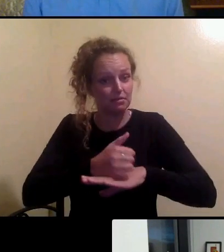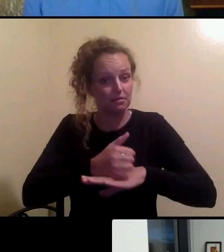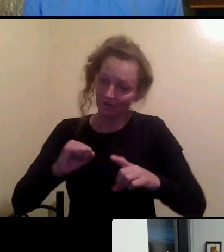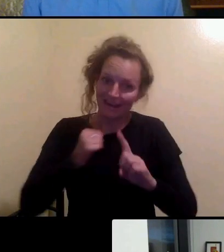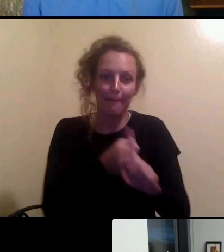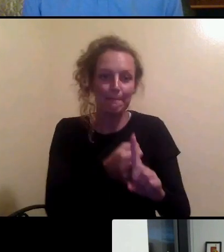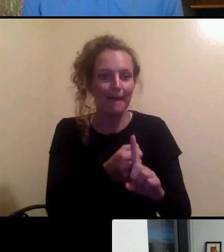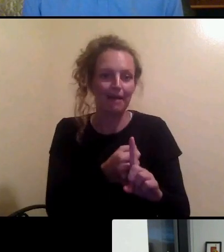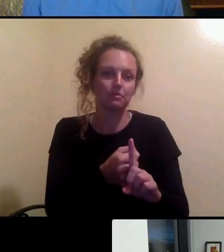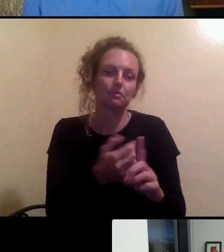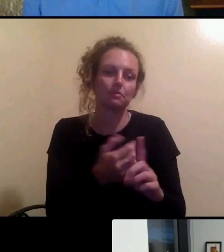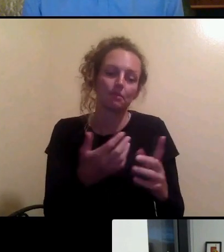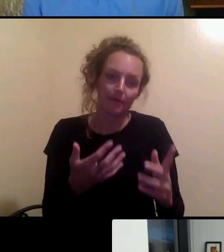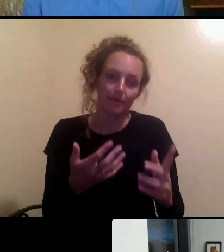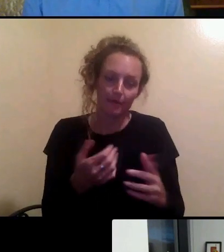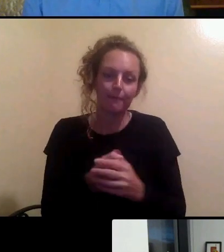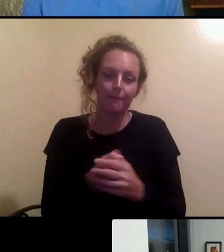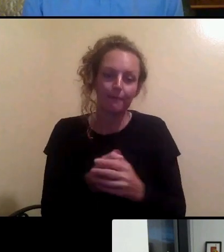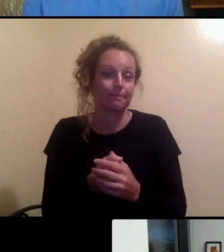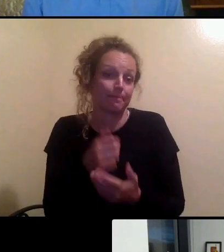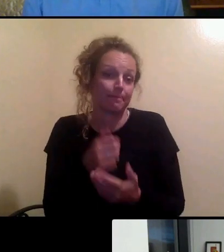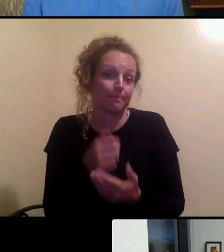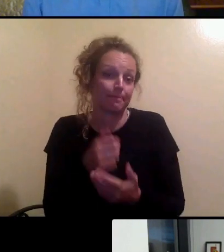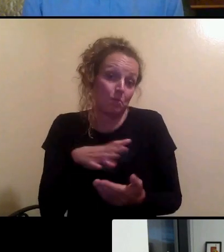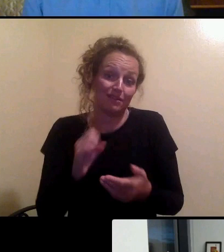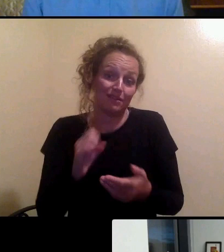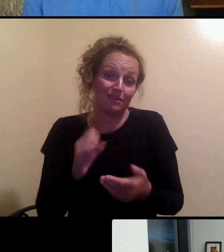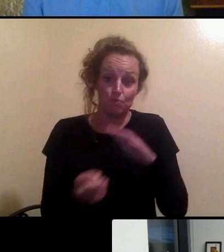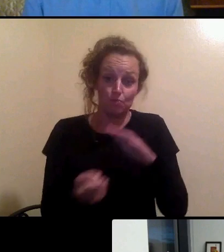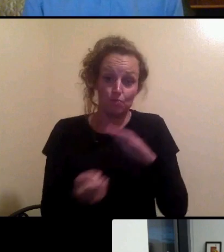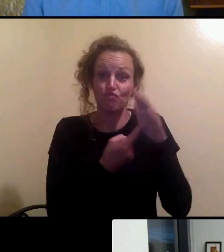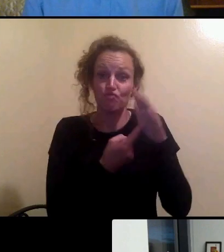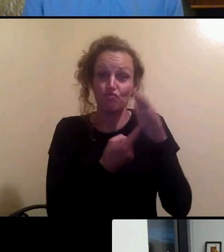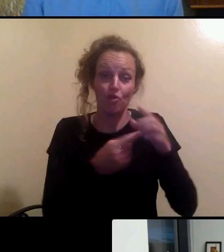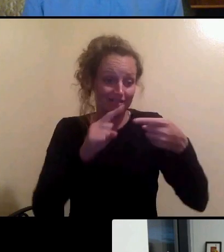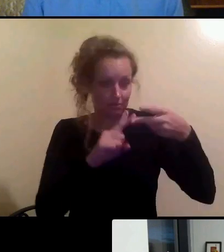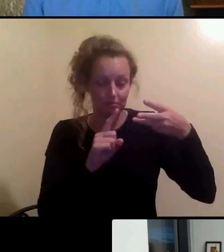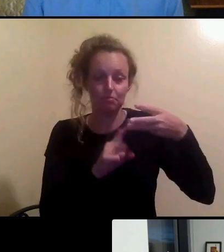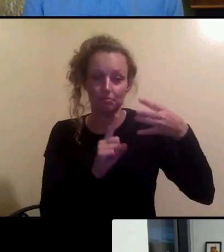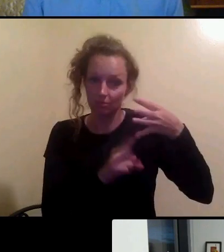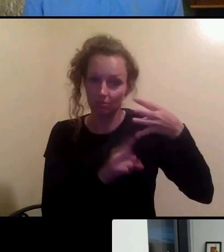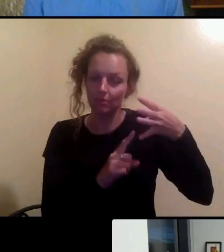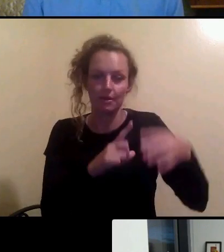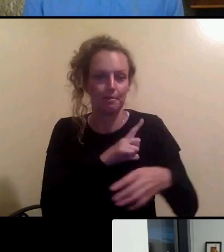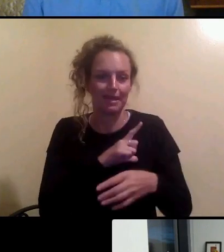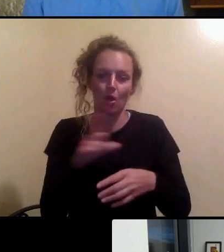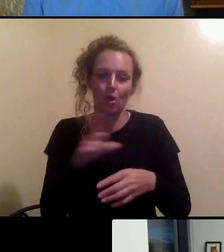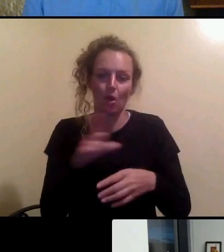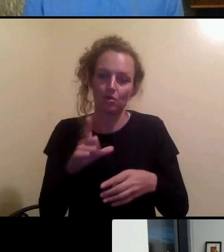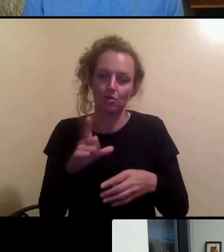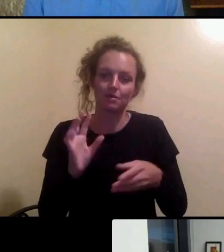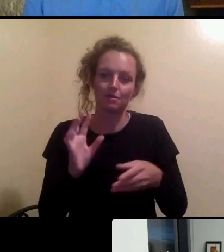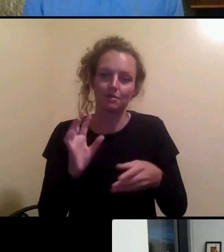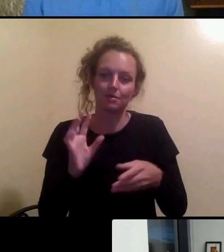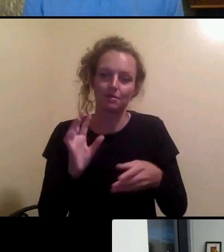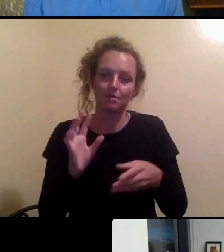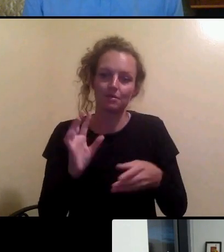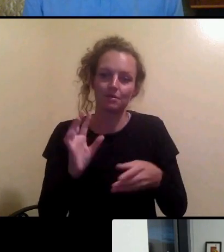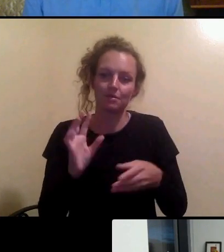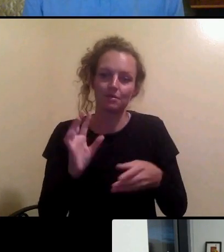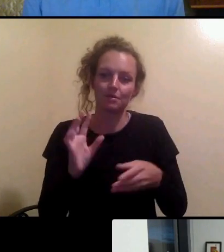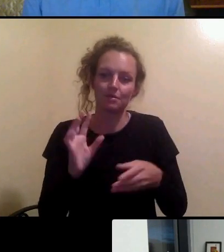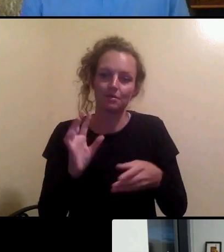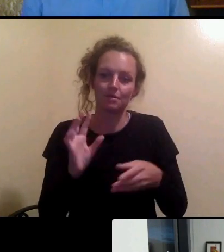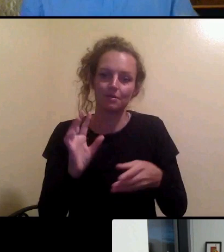to prioritize, because investors have a lot of options in what to invest in. They need to see Eric mentioned the numbers and Lucy mentioned